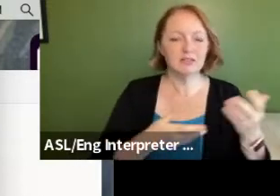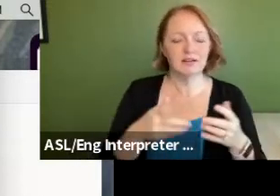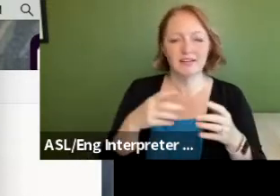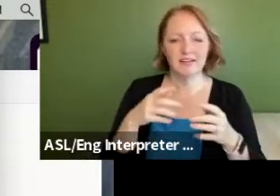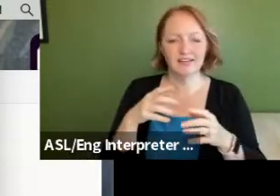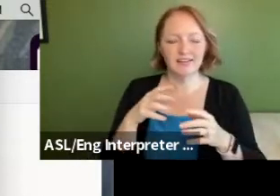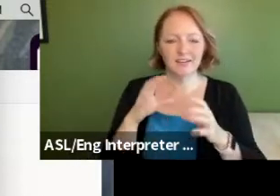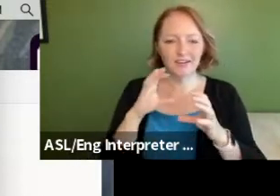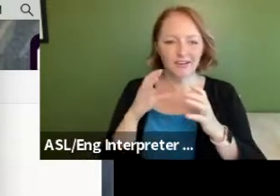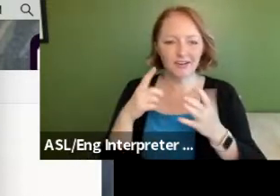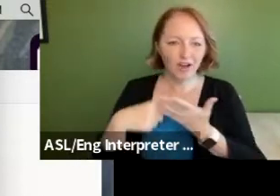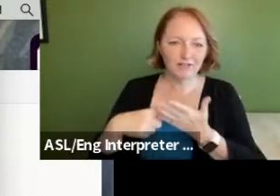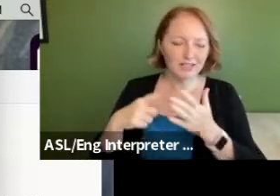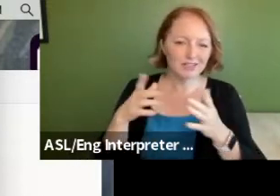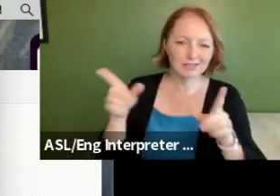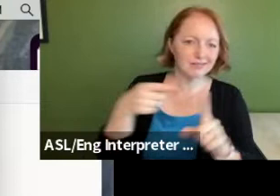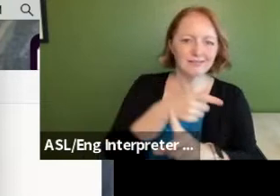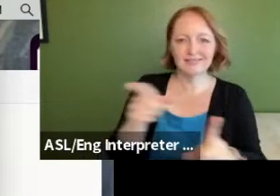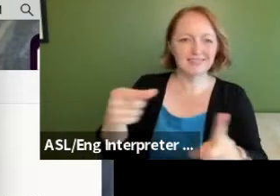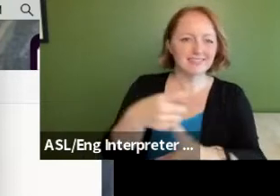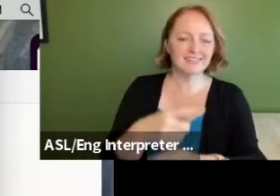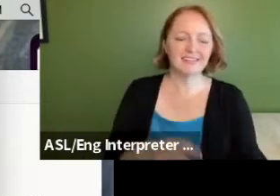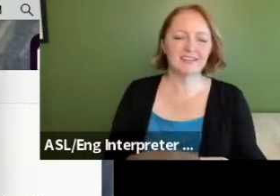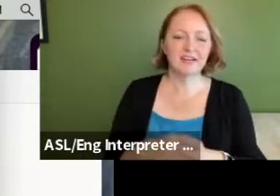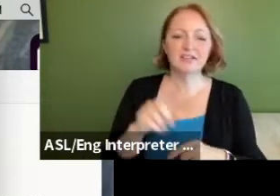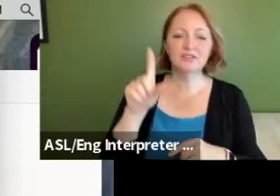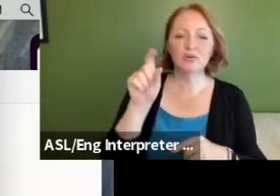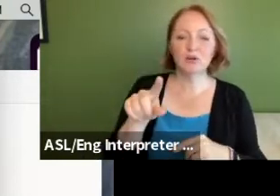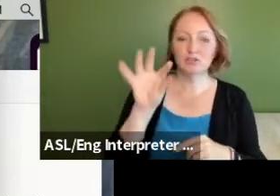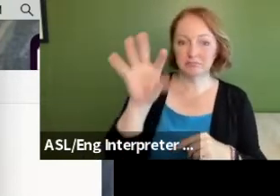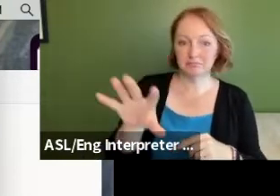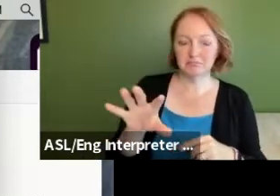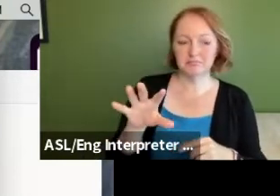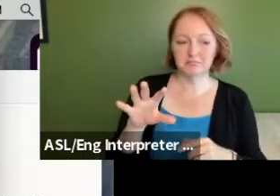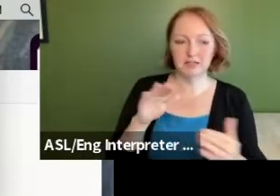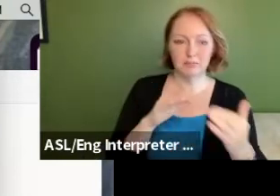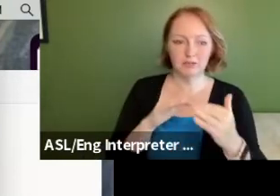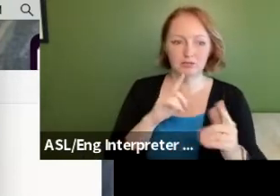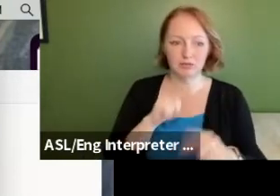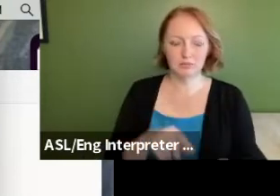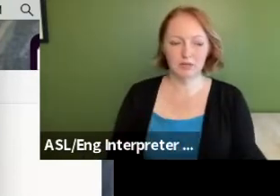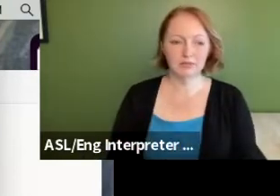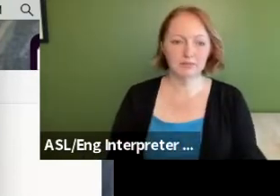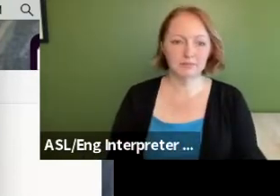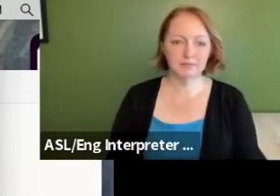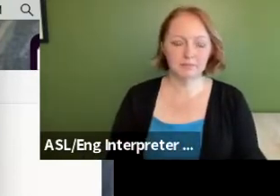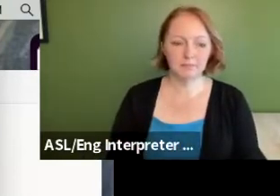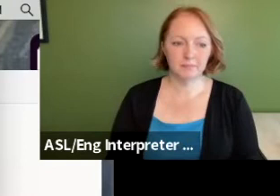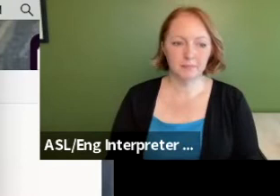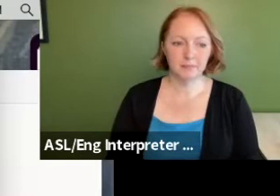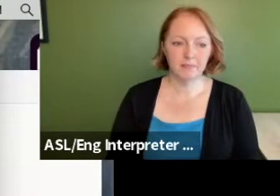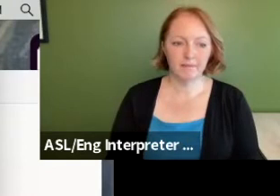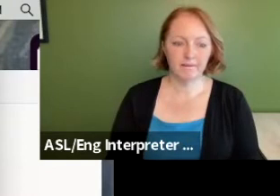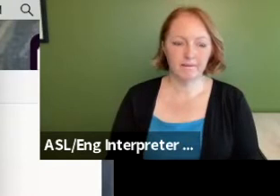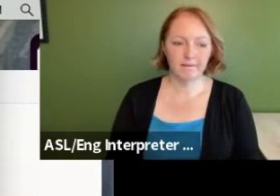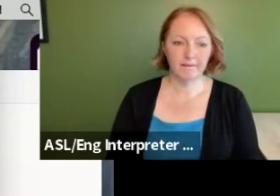conversation comes alive. So this is what she, the question she poses and her peers' response. Okay, sure, my screen.